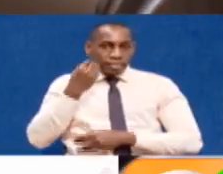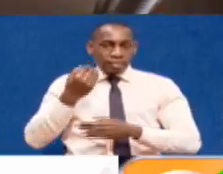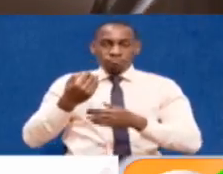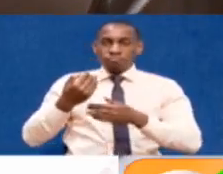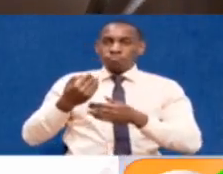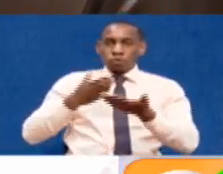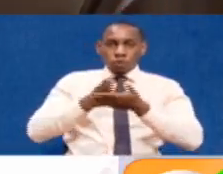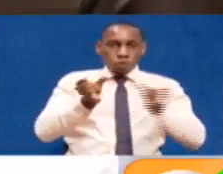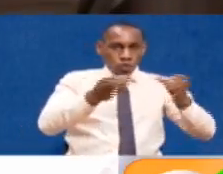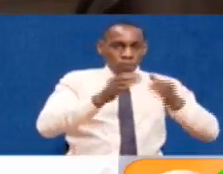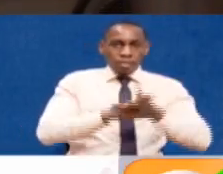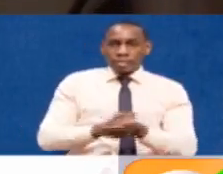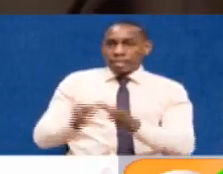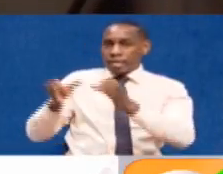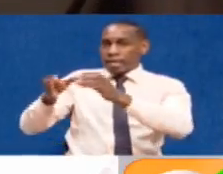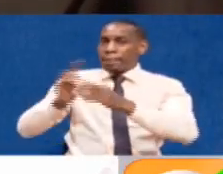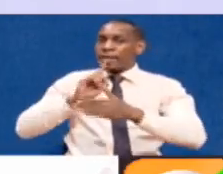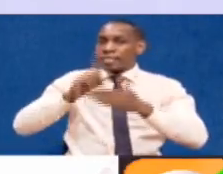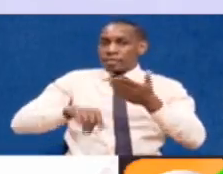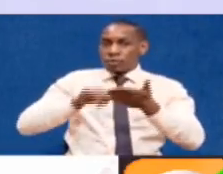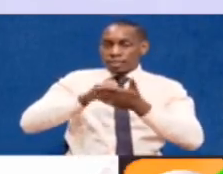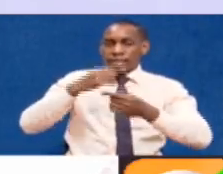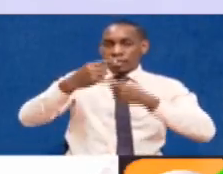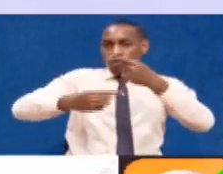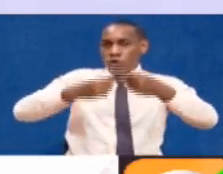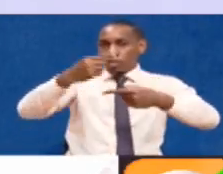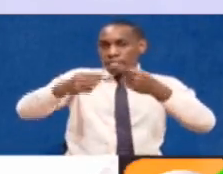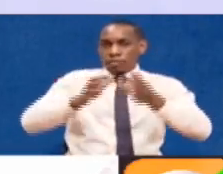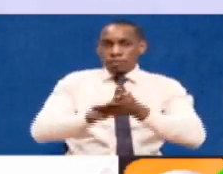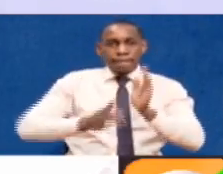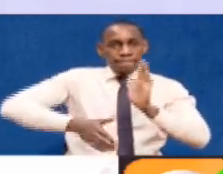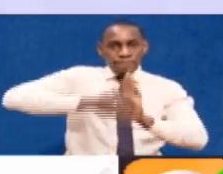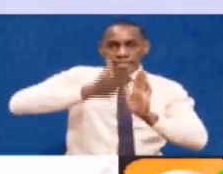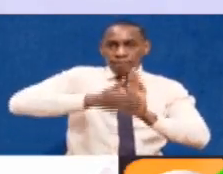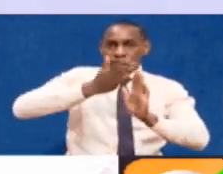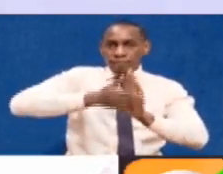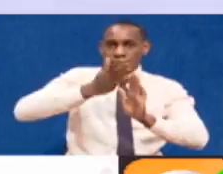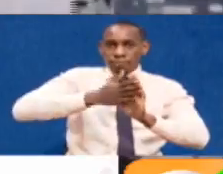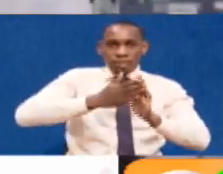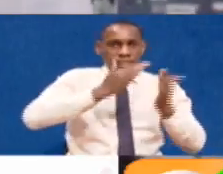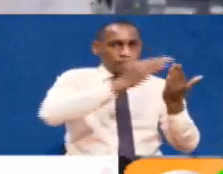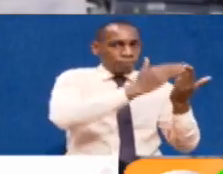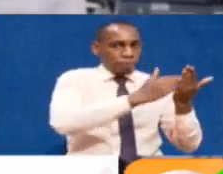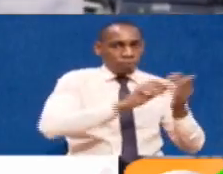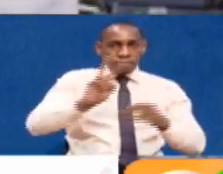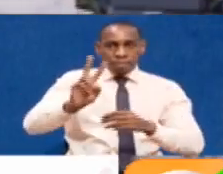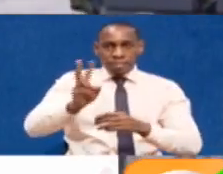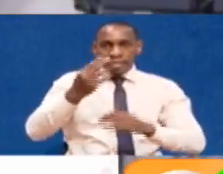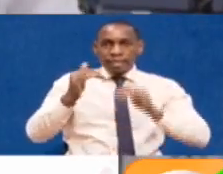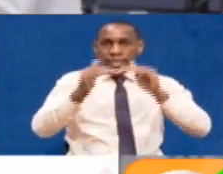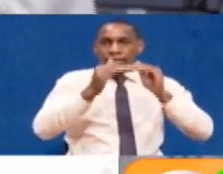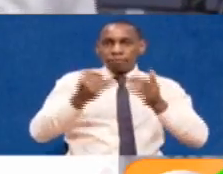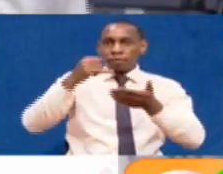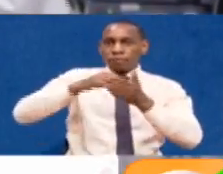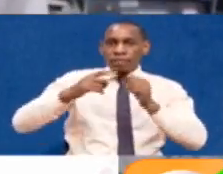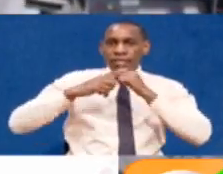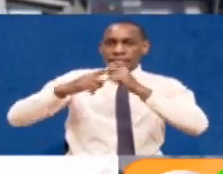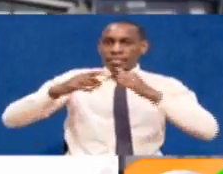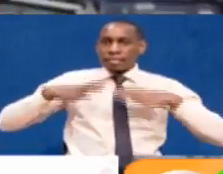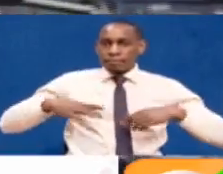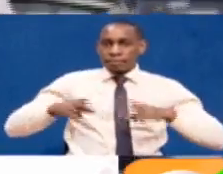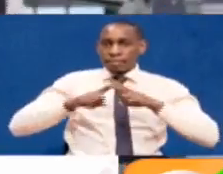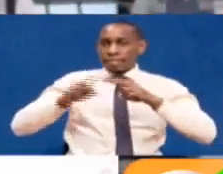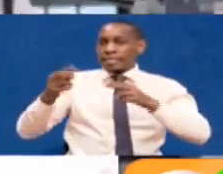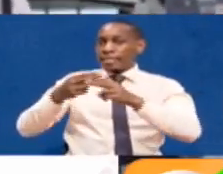the community. So the company has said that it is proceeding on an accelerated timetable with the second phase involving 600 people to